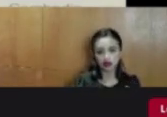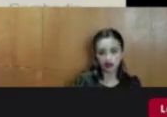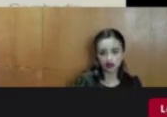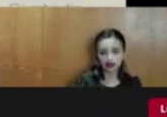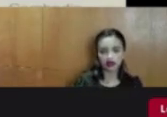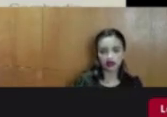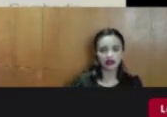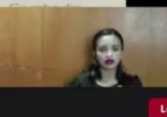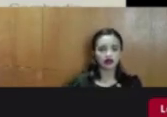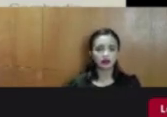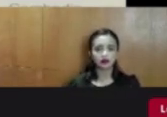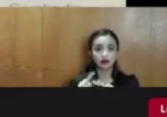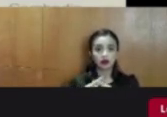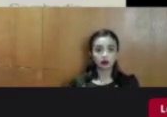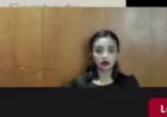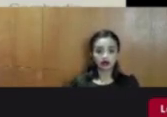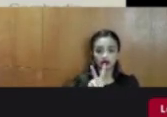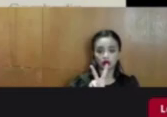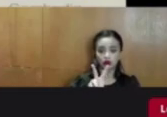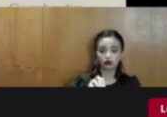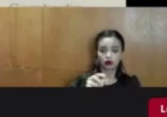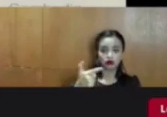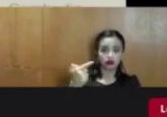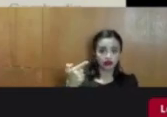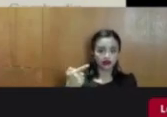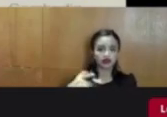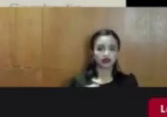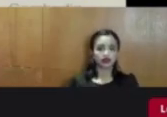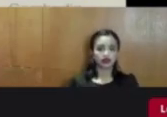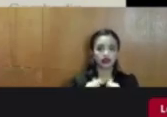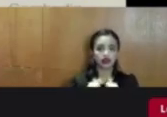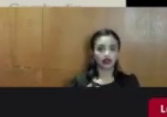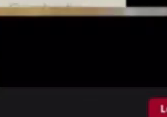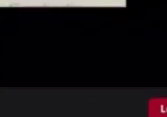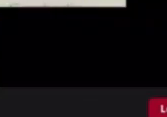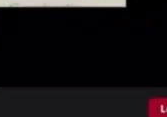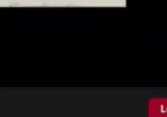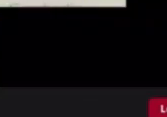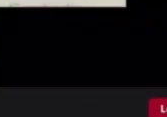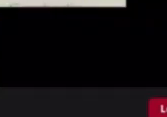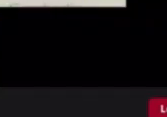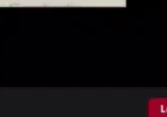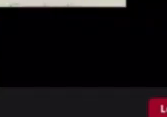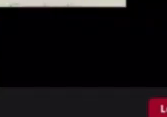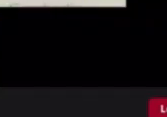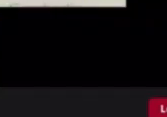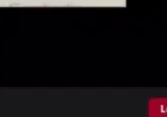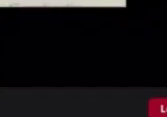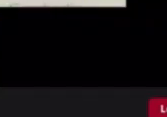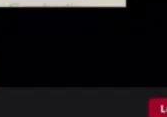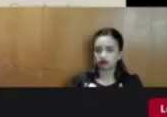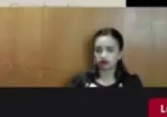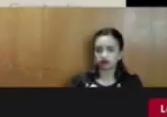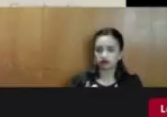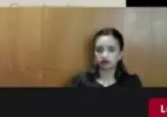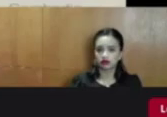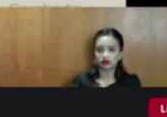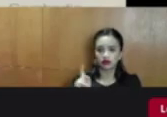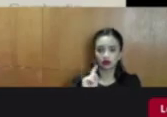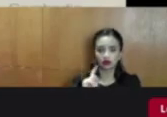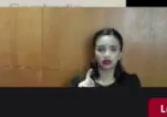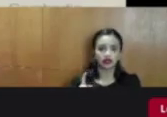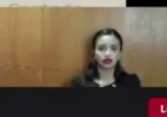in 2021, it reversed course by creating the Great Challenge, the Grand Challenge, which allocates funds to